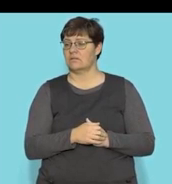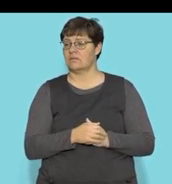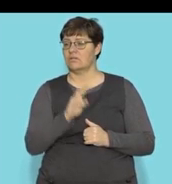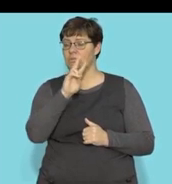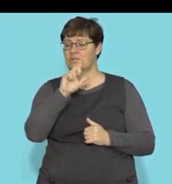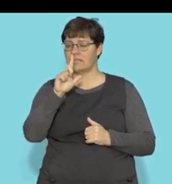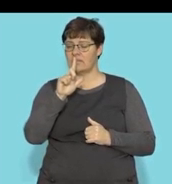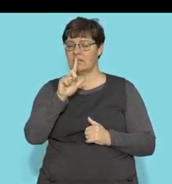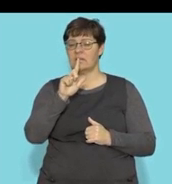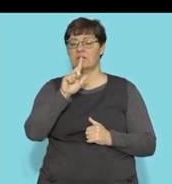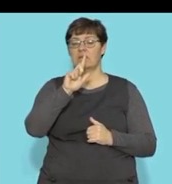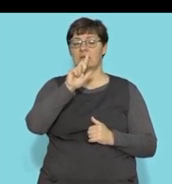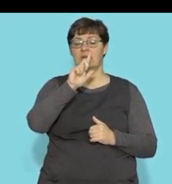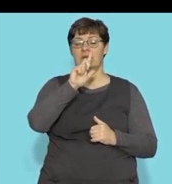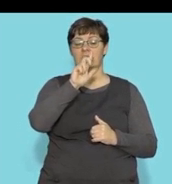So we've got